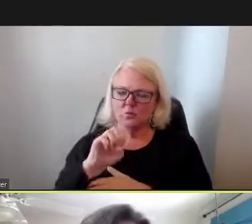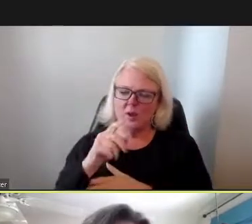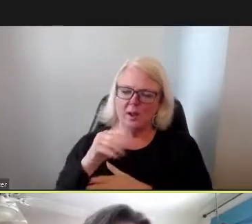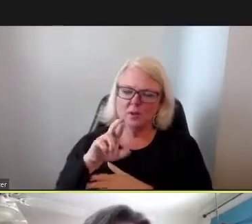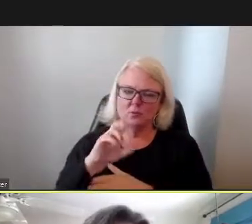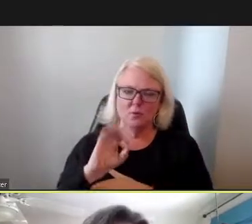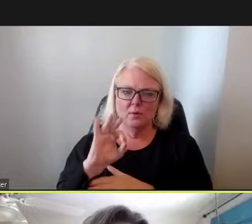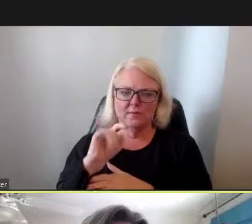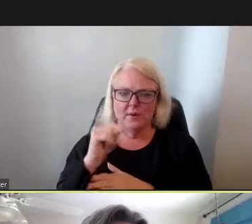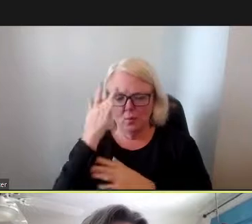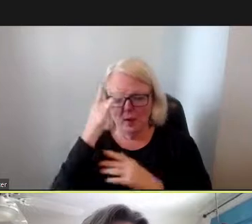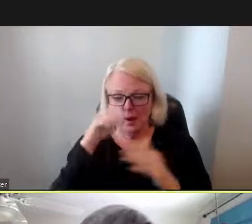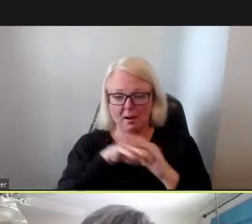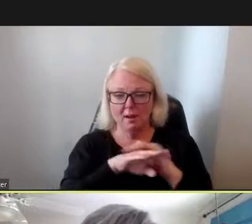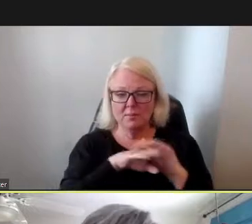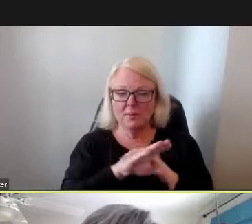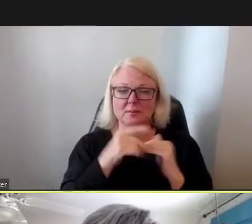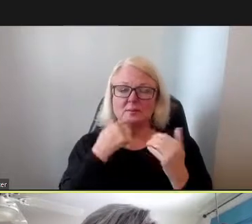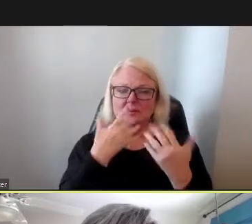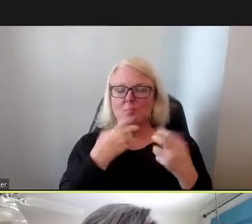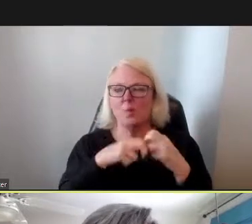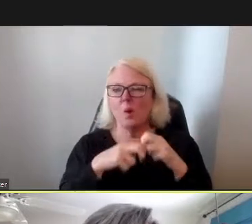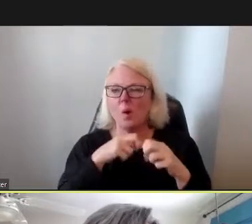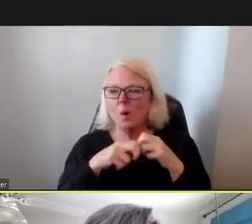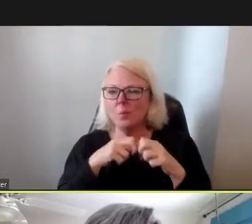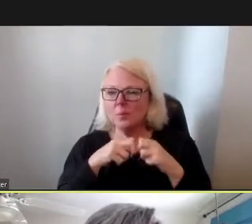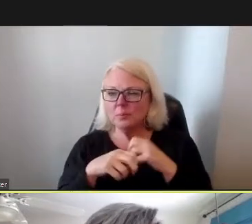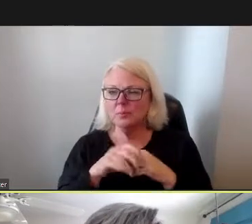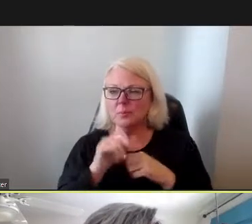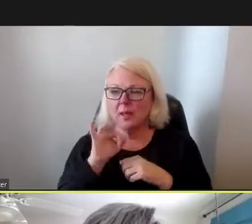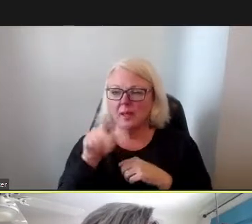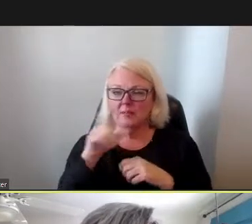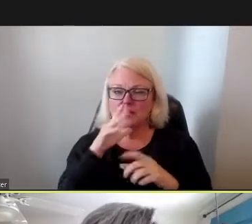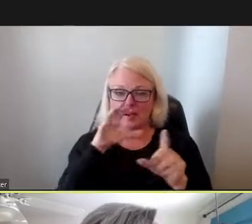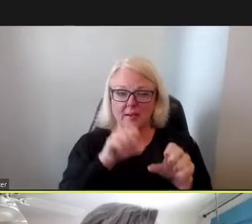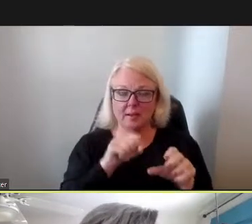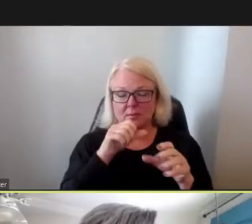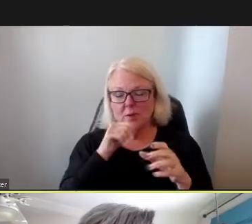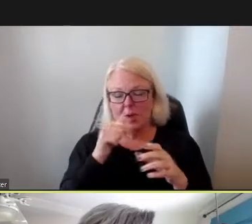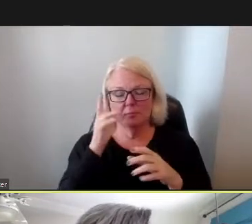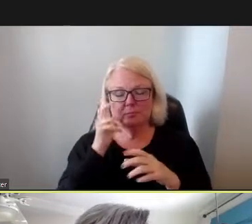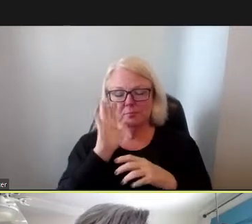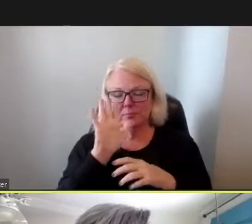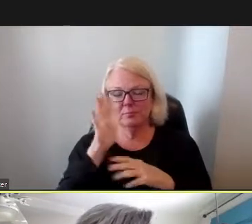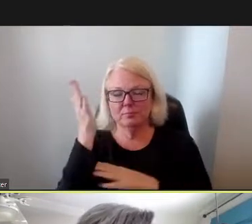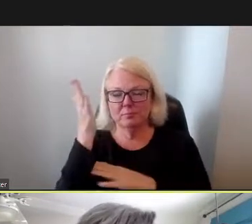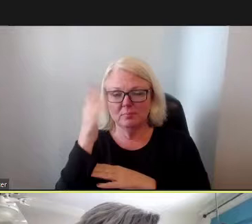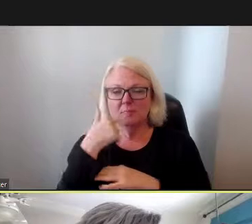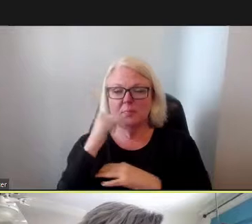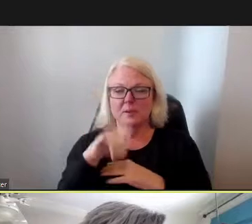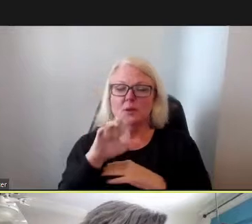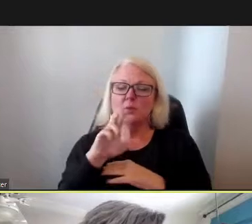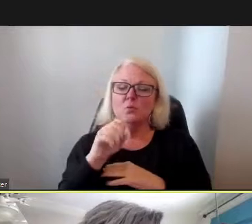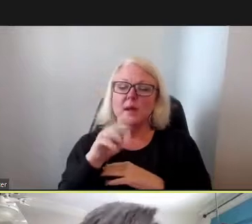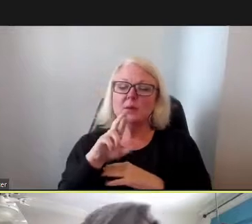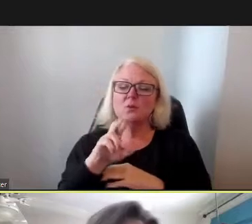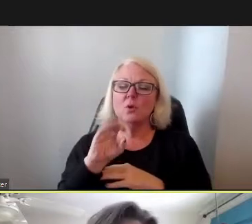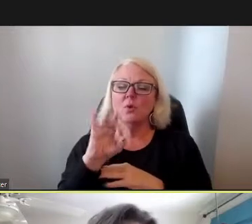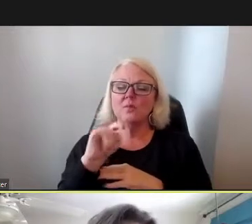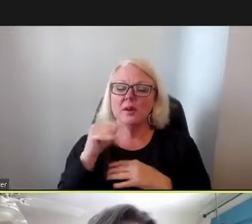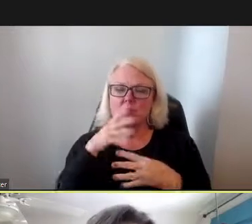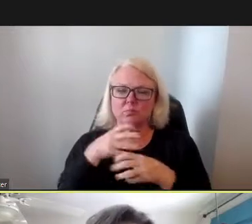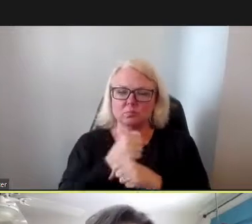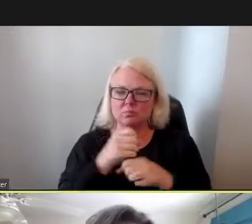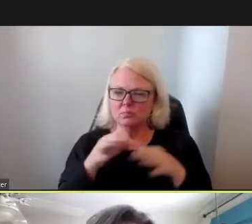why accommodations are often problematic. Now, if you didn't catch his talk, I'll quickly summarize the point of the retrofit. When we